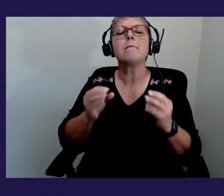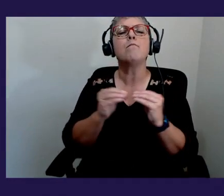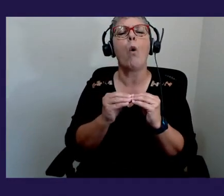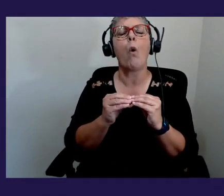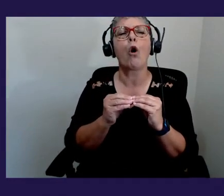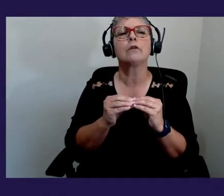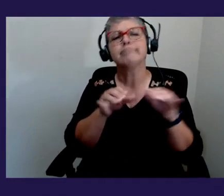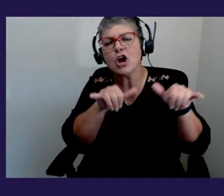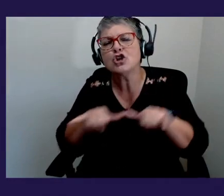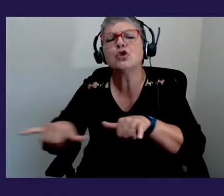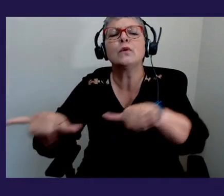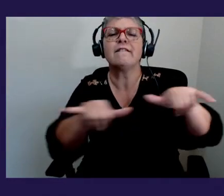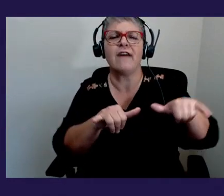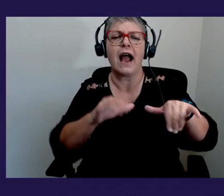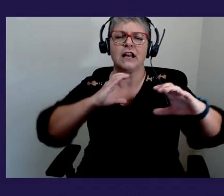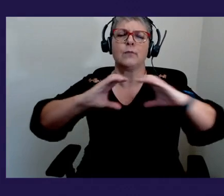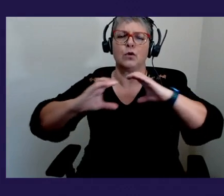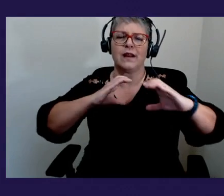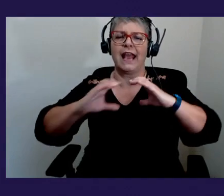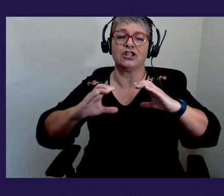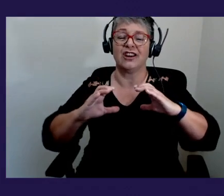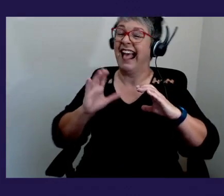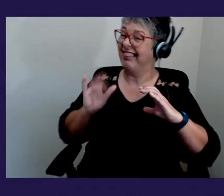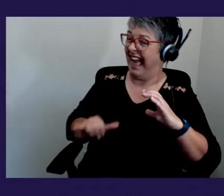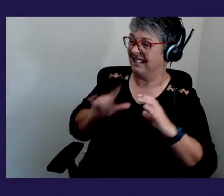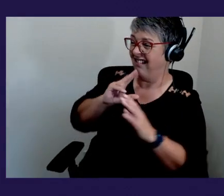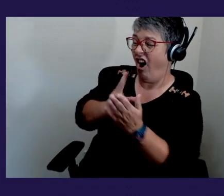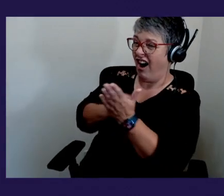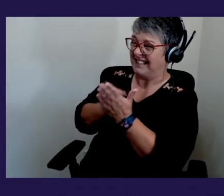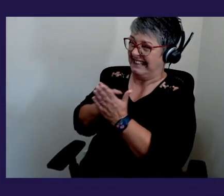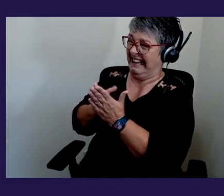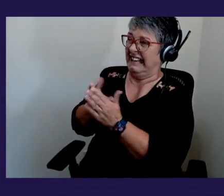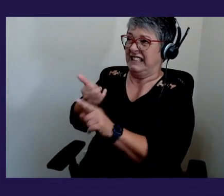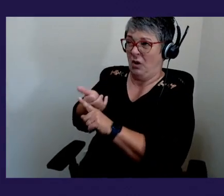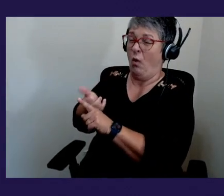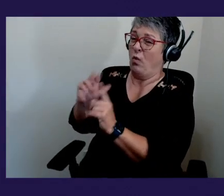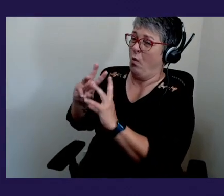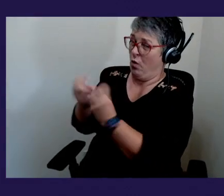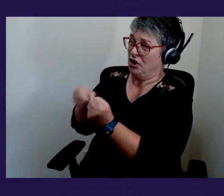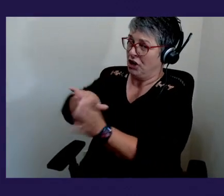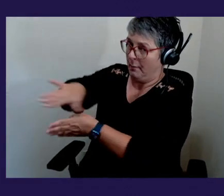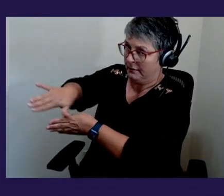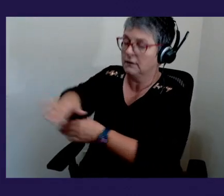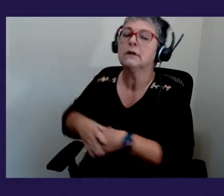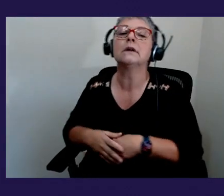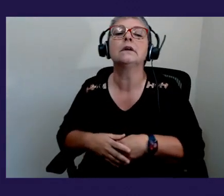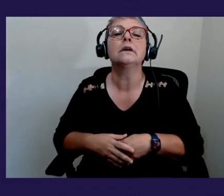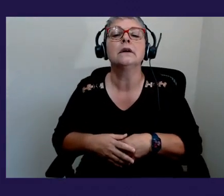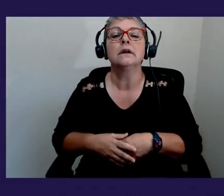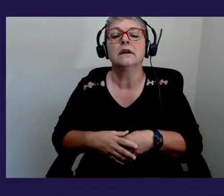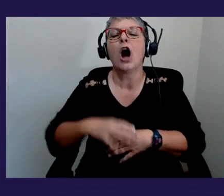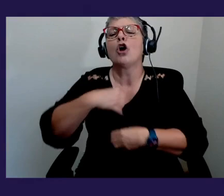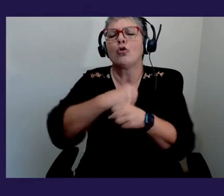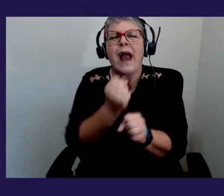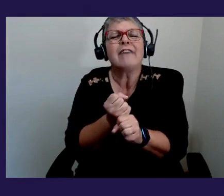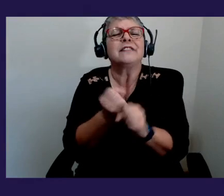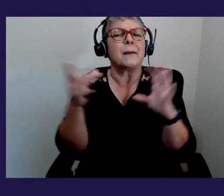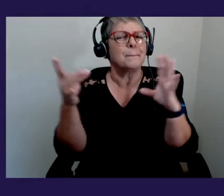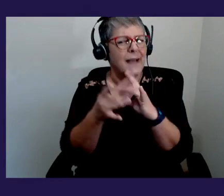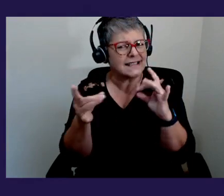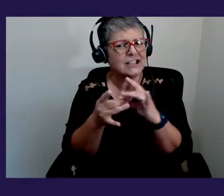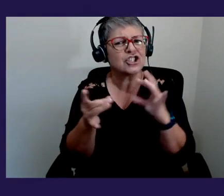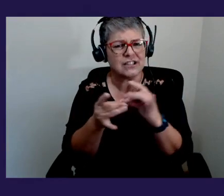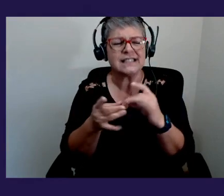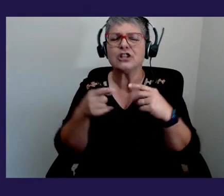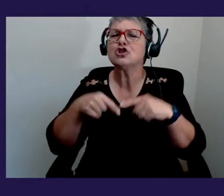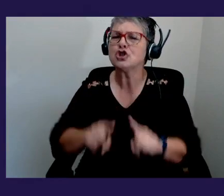that could be the subject of a workshop itself. Crafting messages in the time frame we need to do it in an